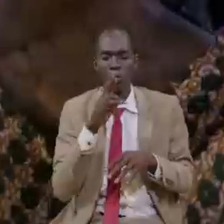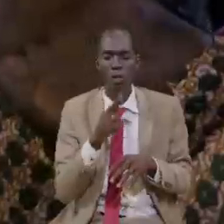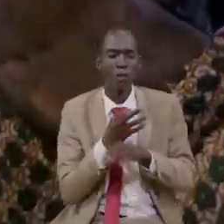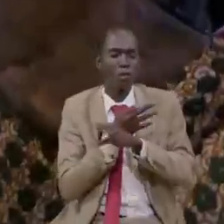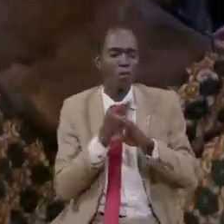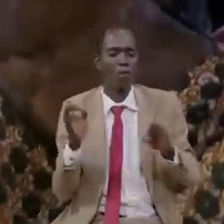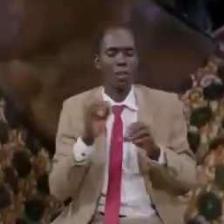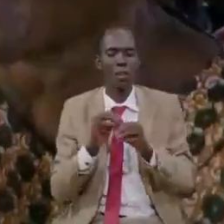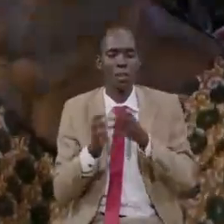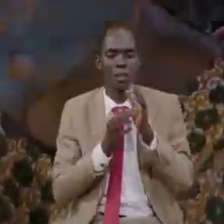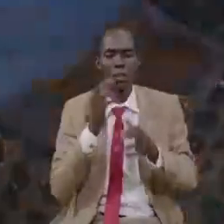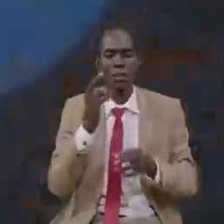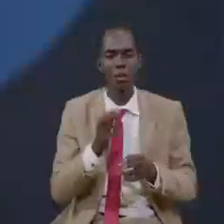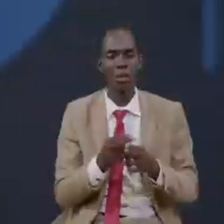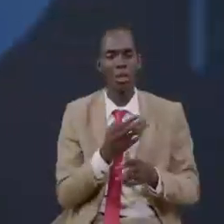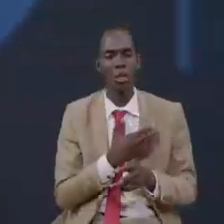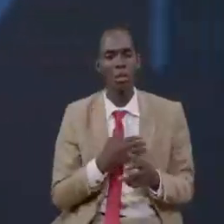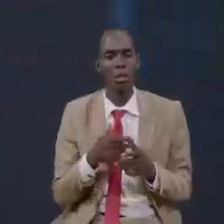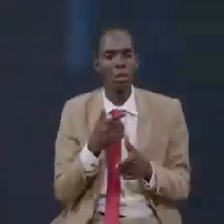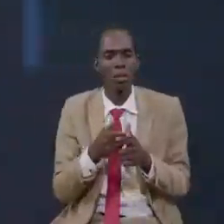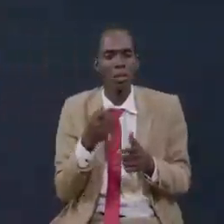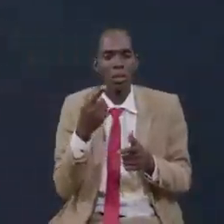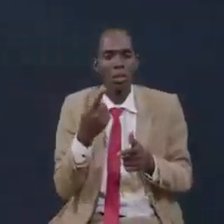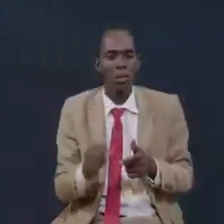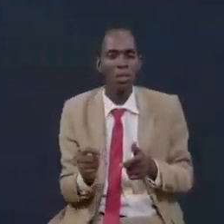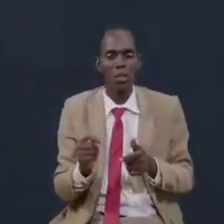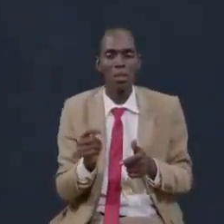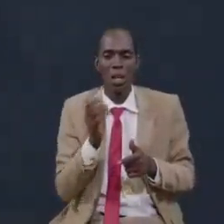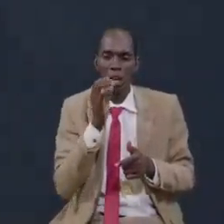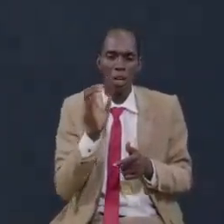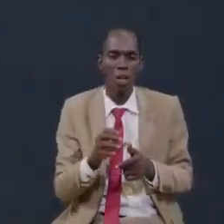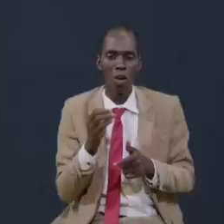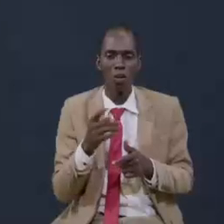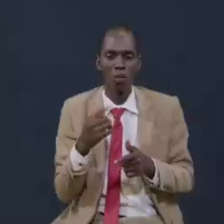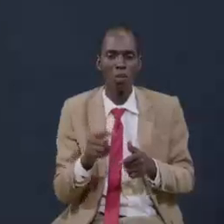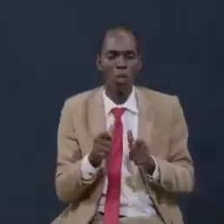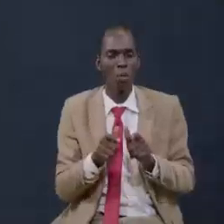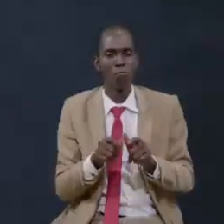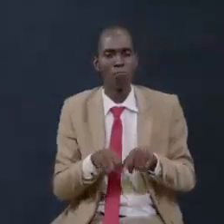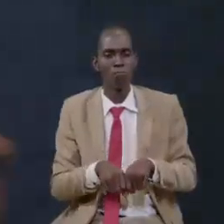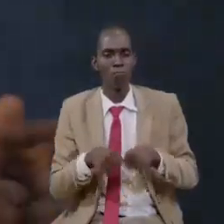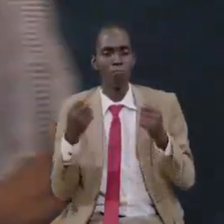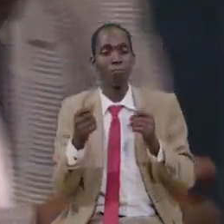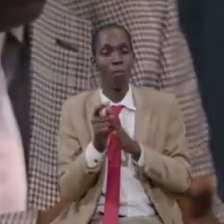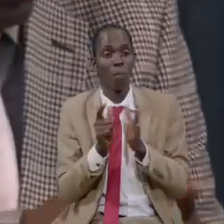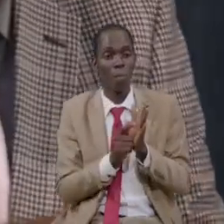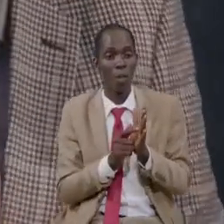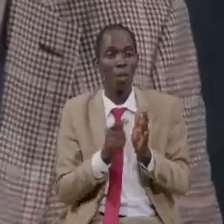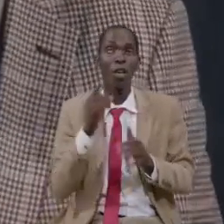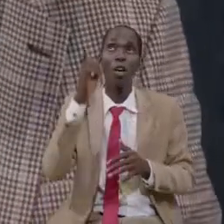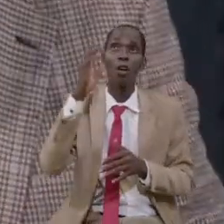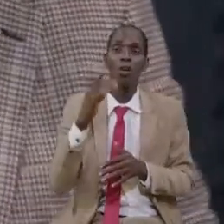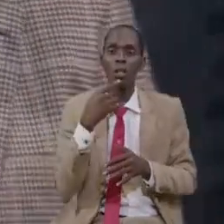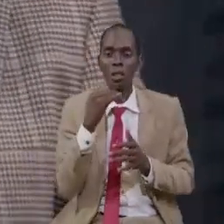then the curse of the broken law, that God says, he that does this,